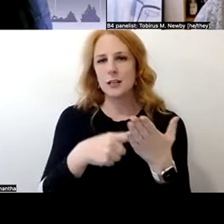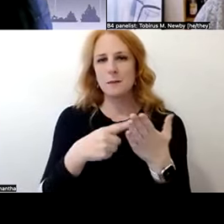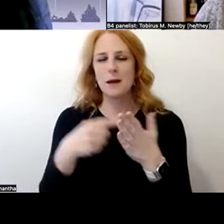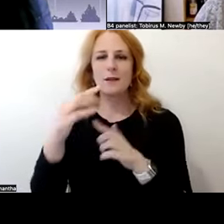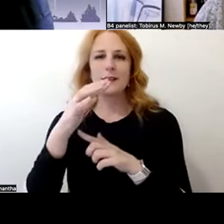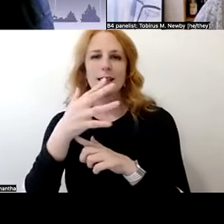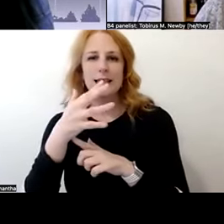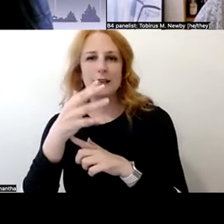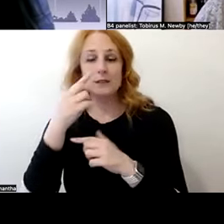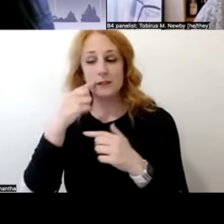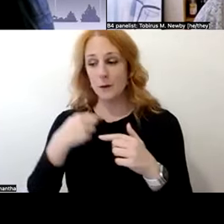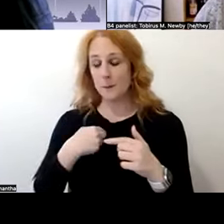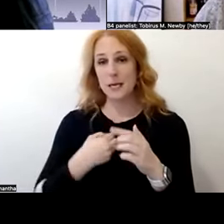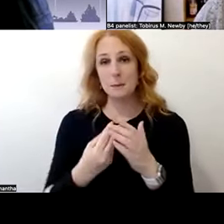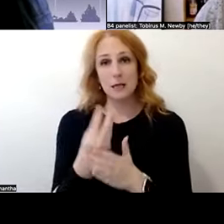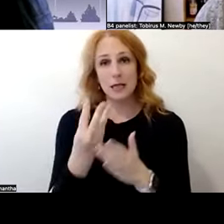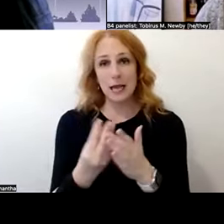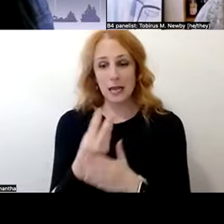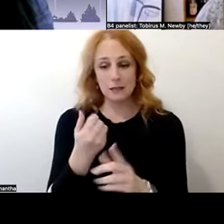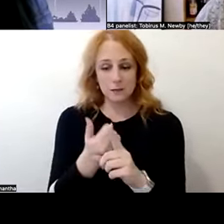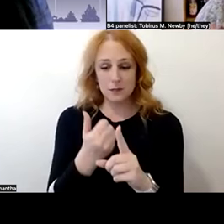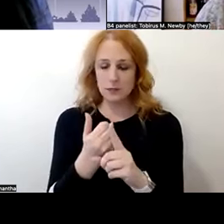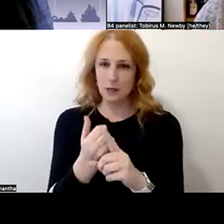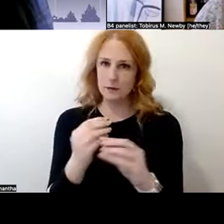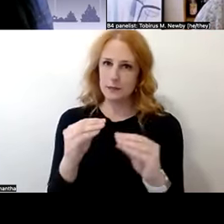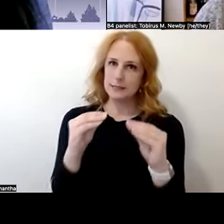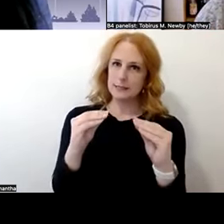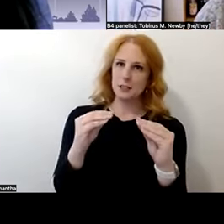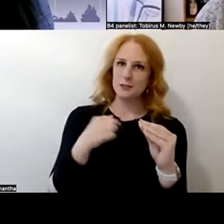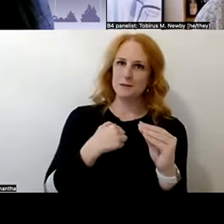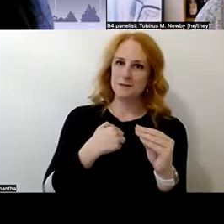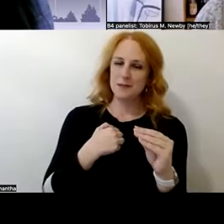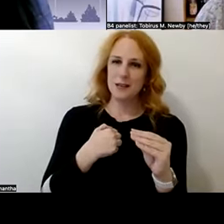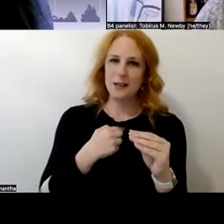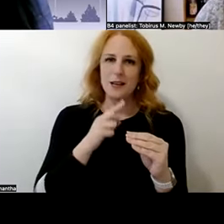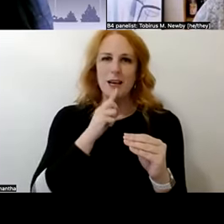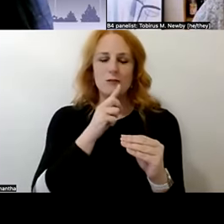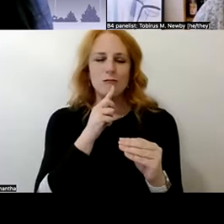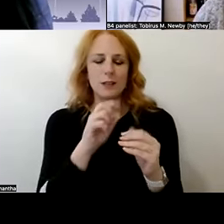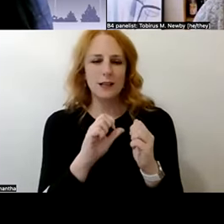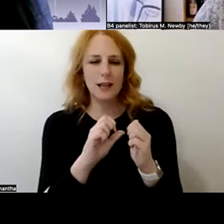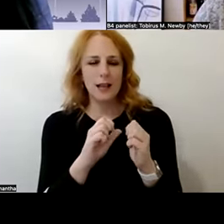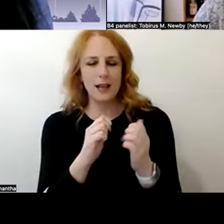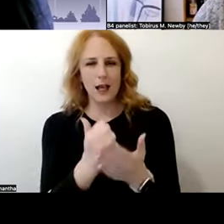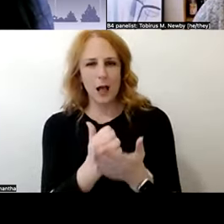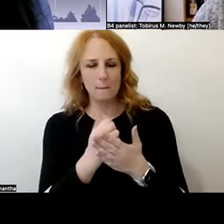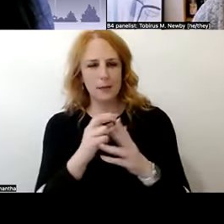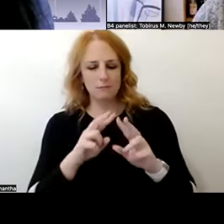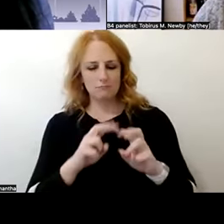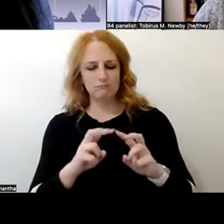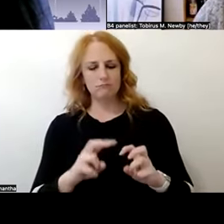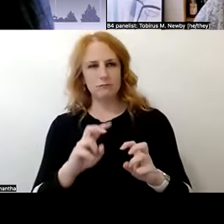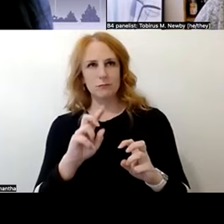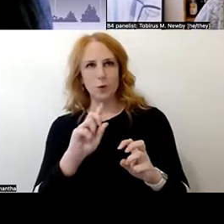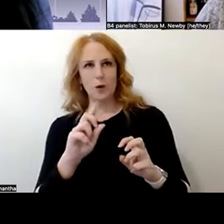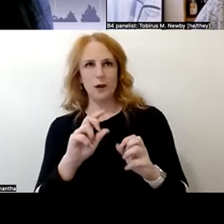me, and such a great reflection of where I am in a particular moment. And so when I think about what